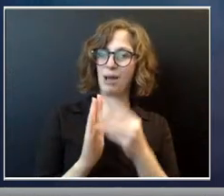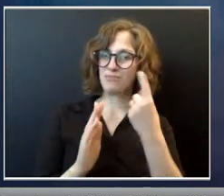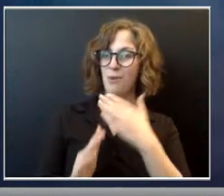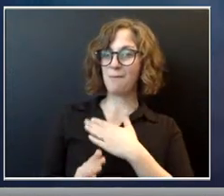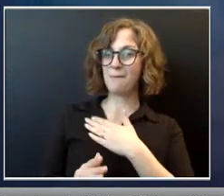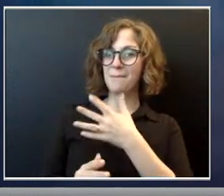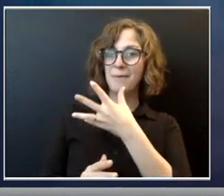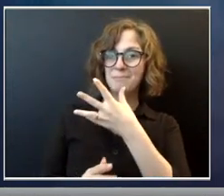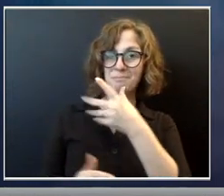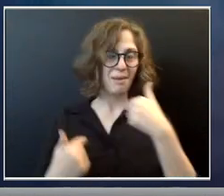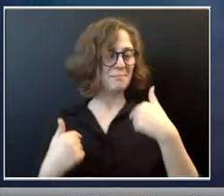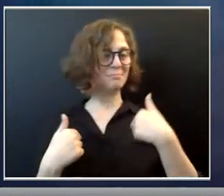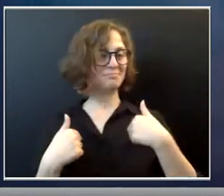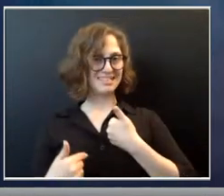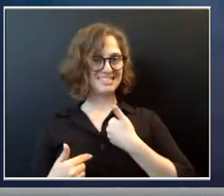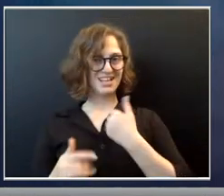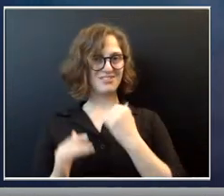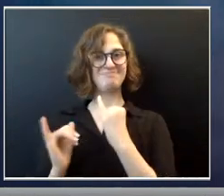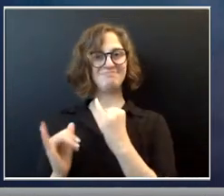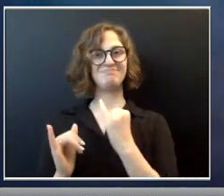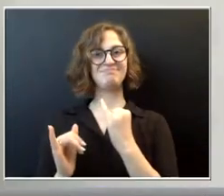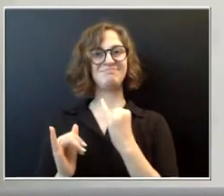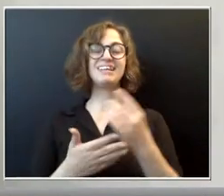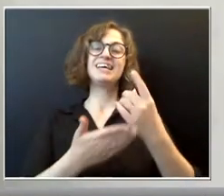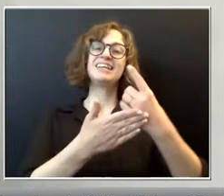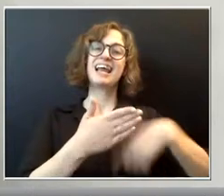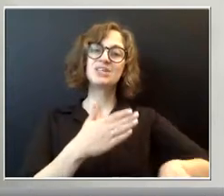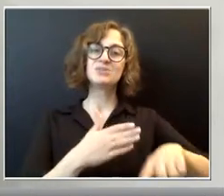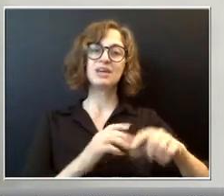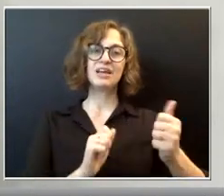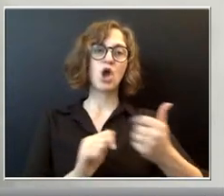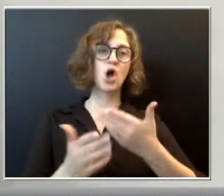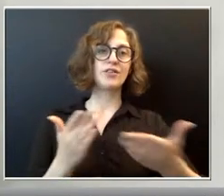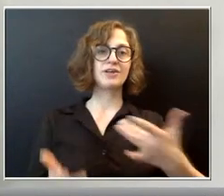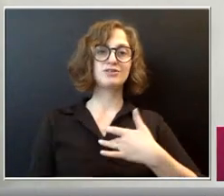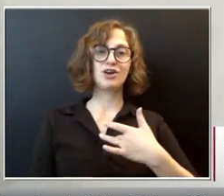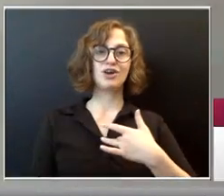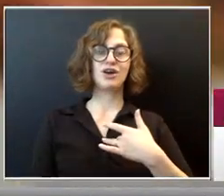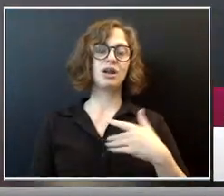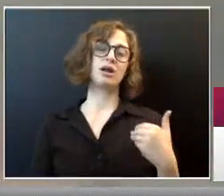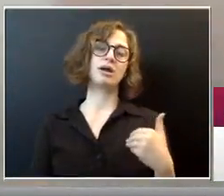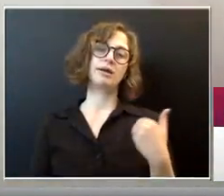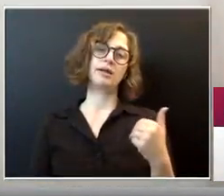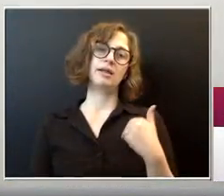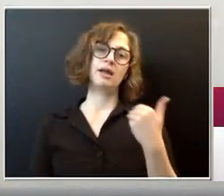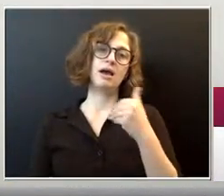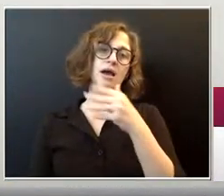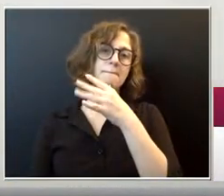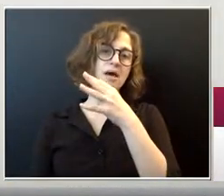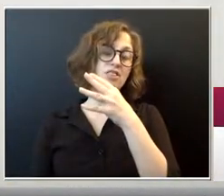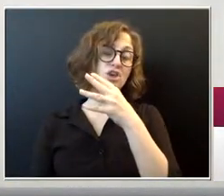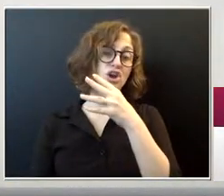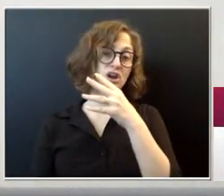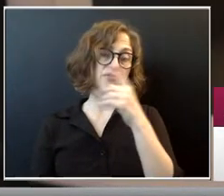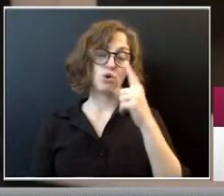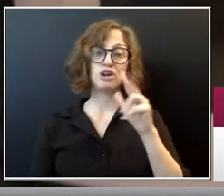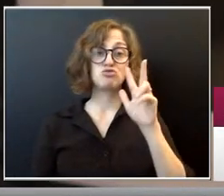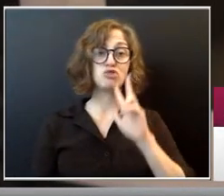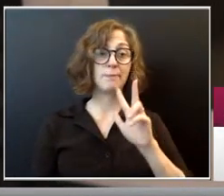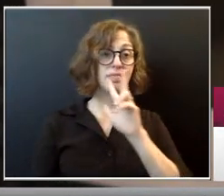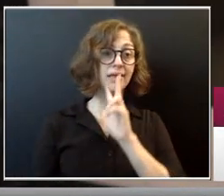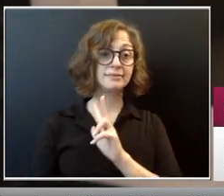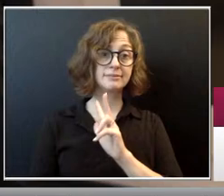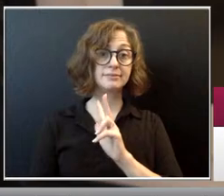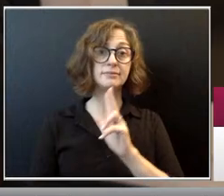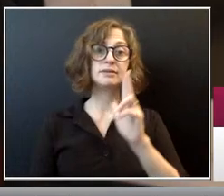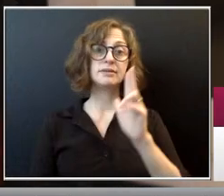too. Coming up next week on All Things Heart, a young mother to triplet toddlers knew so much was at stake, how